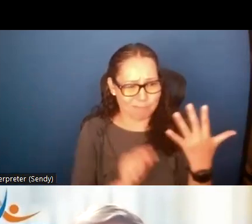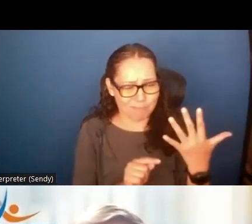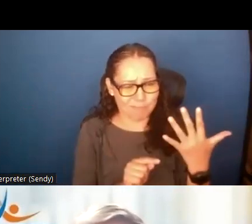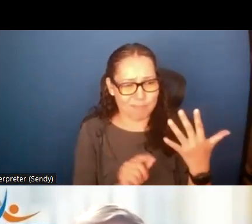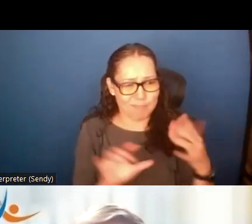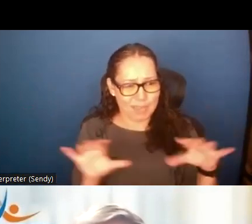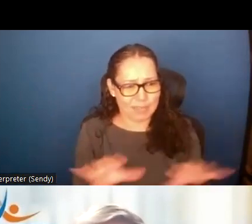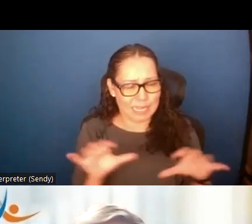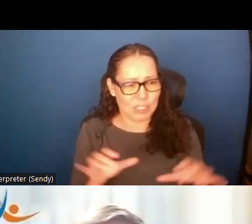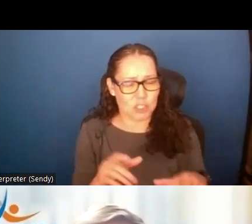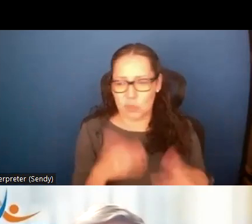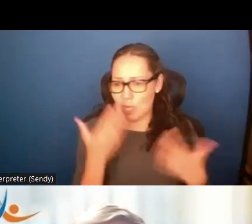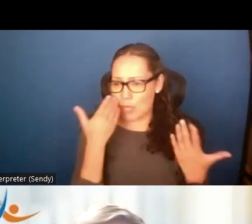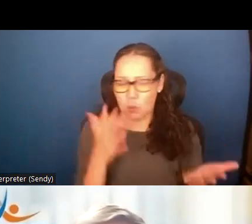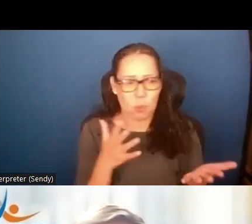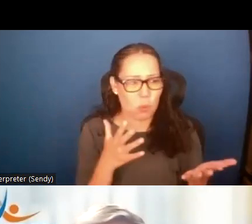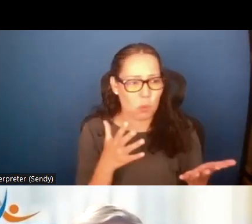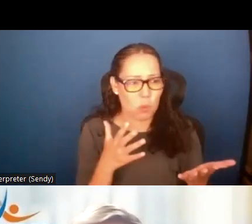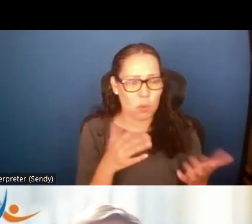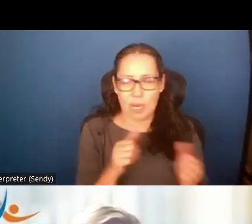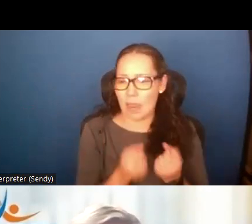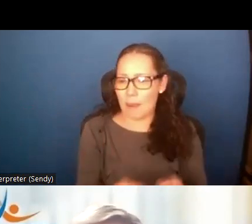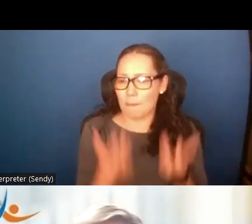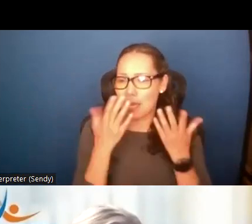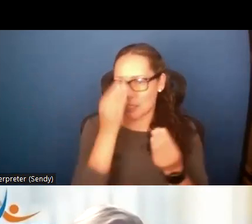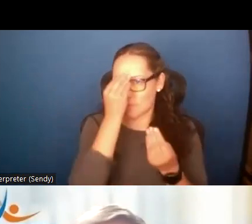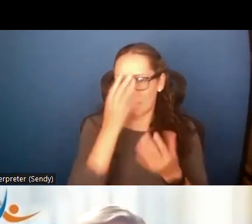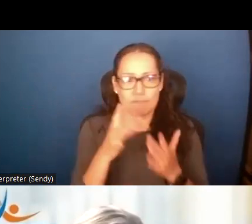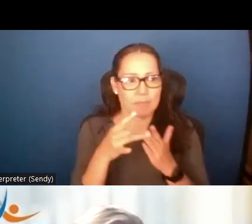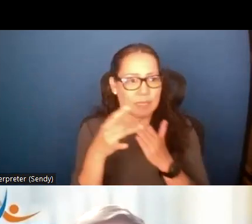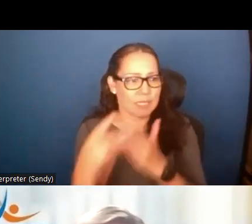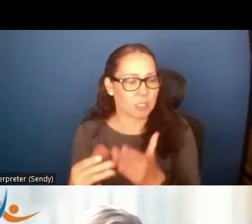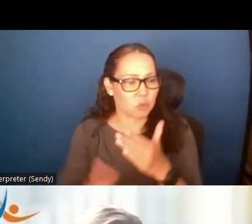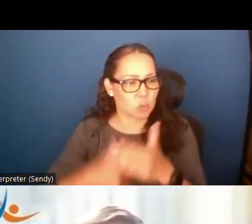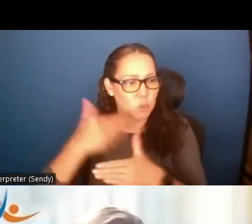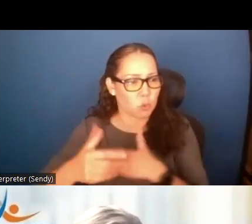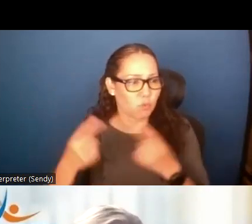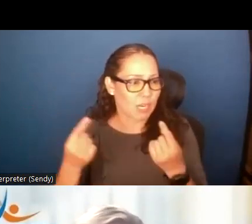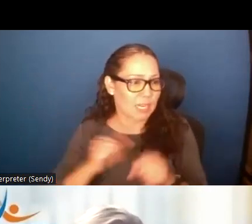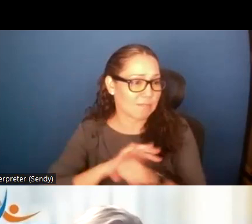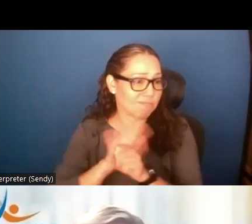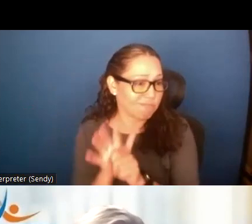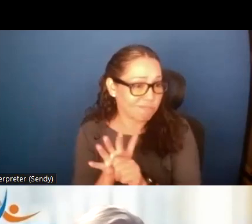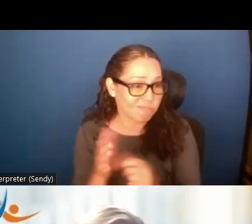much it would inform what we would do for the next one, if that makes any sense.